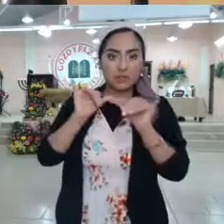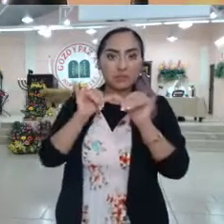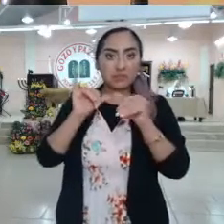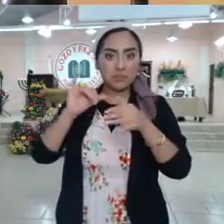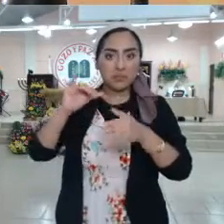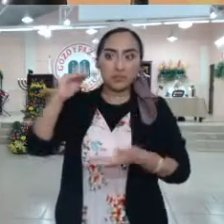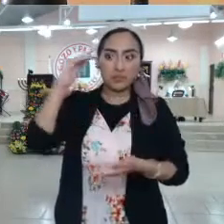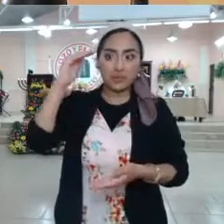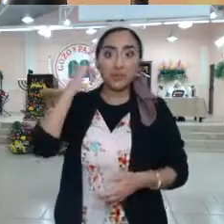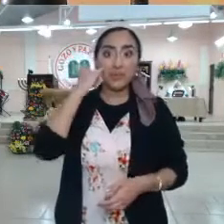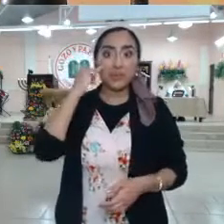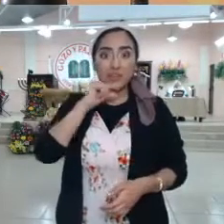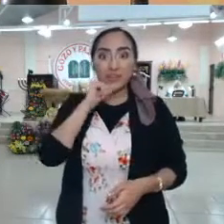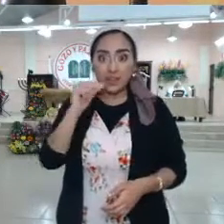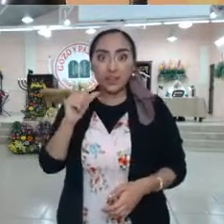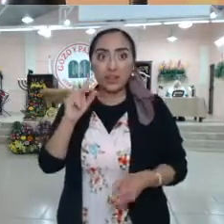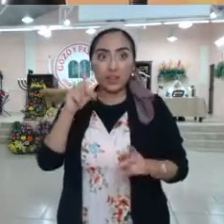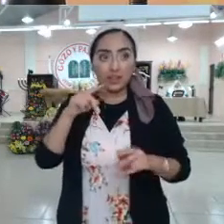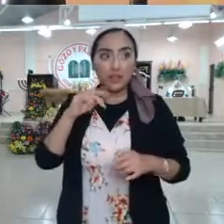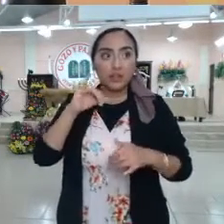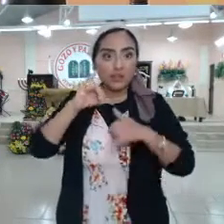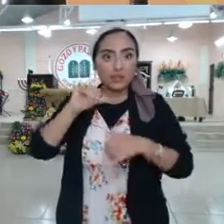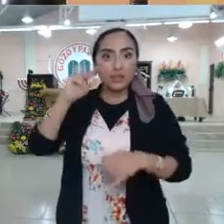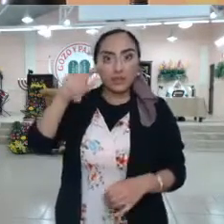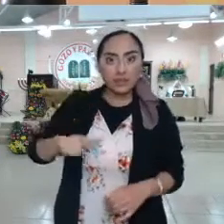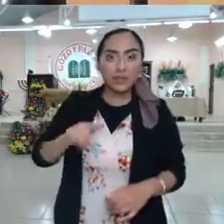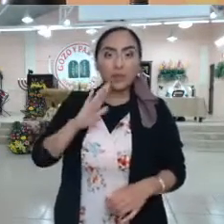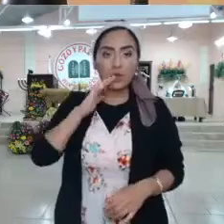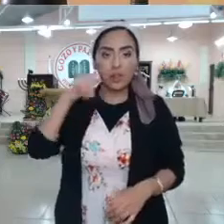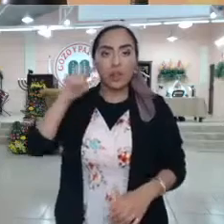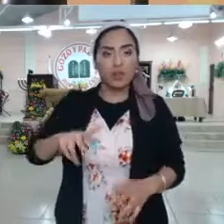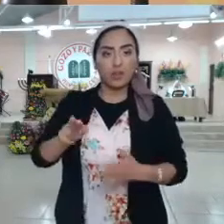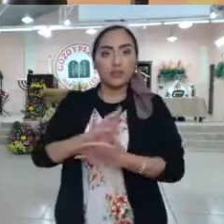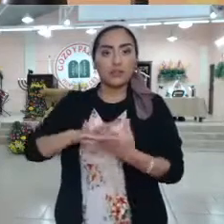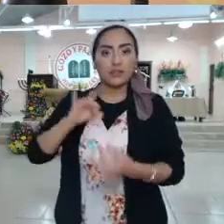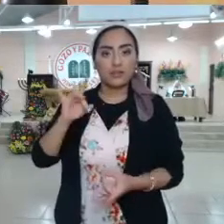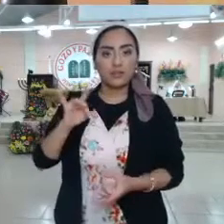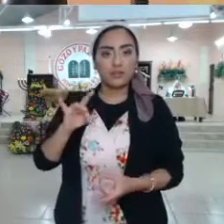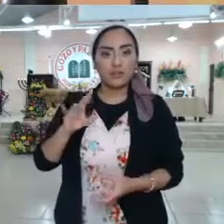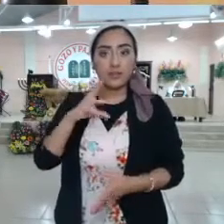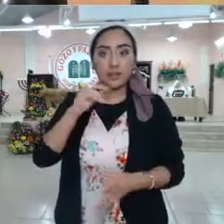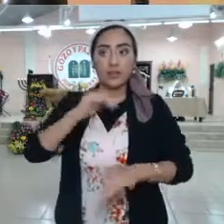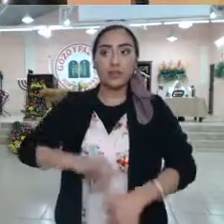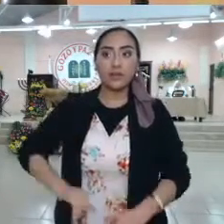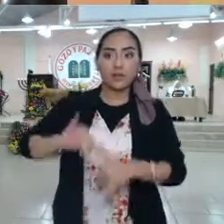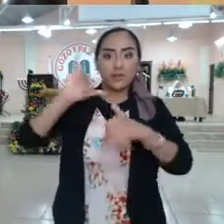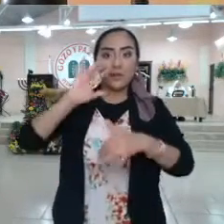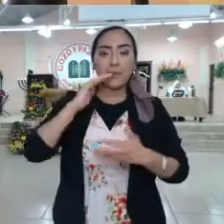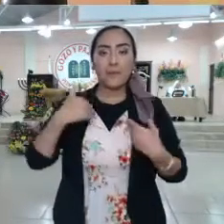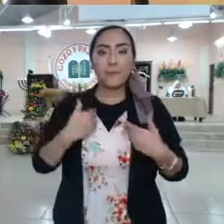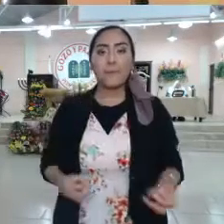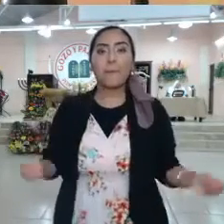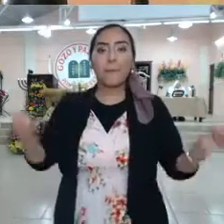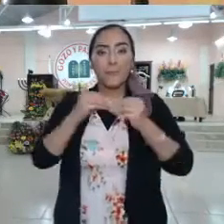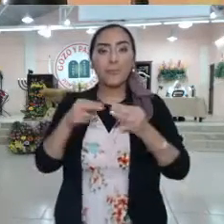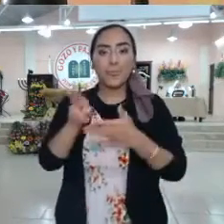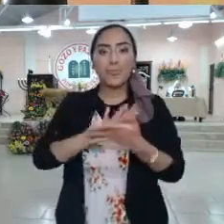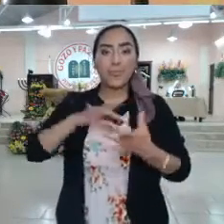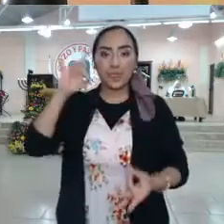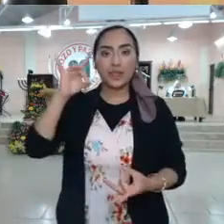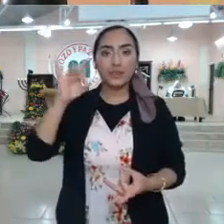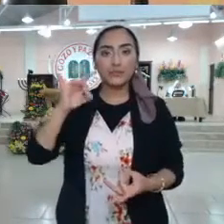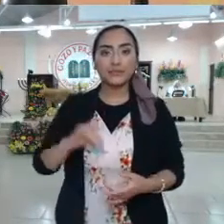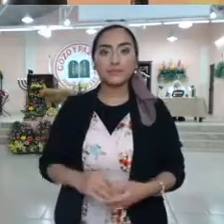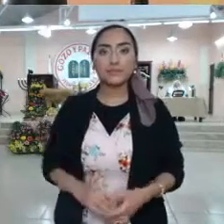physical size, because if not, the ones that are shorter, they would have less, and the ones that were taller will